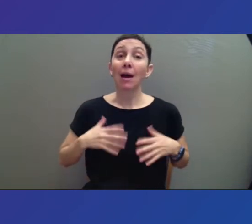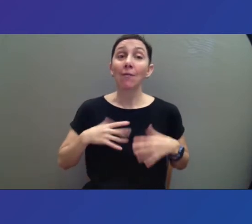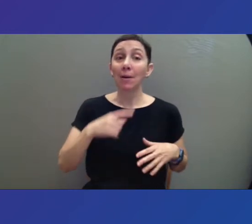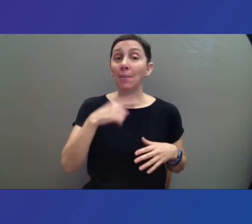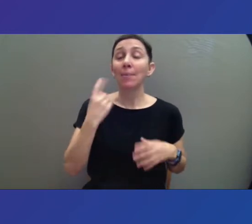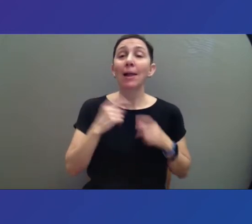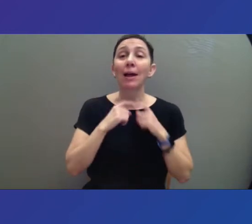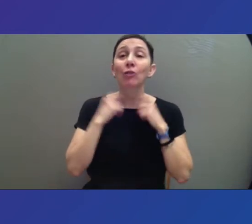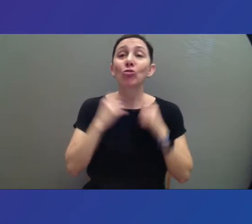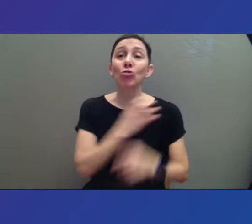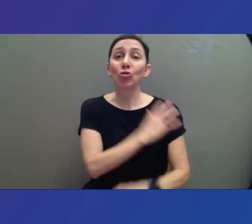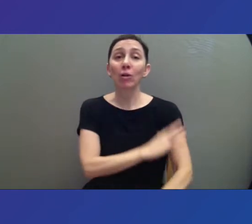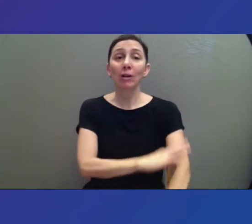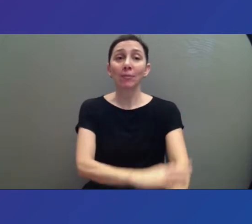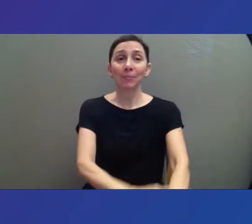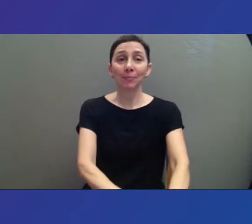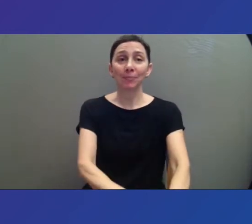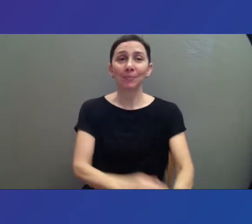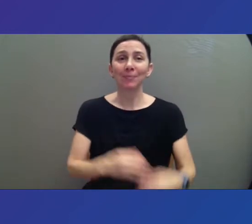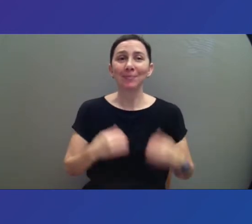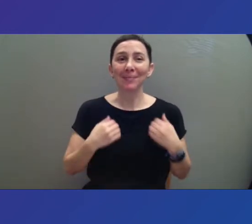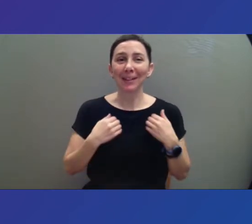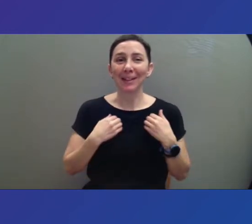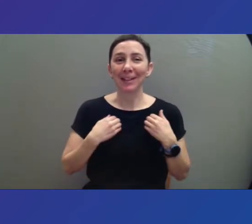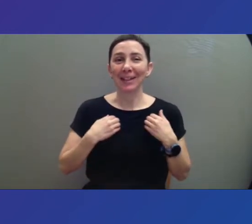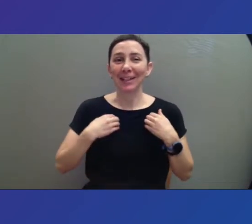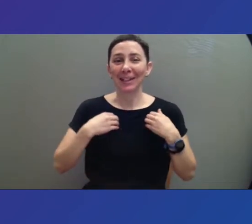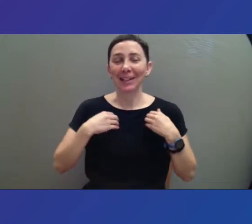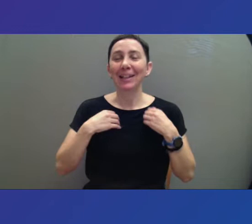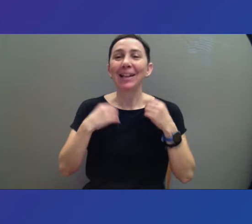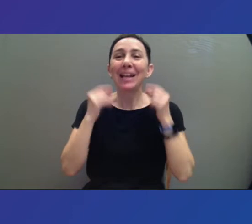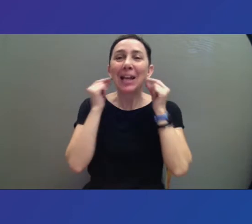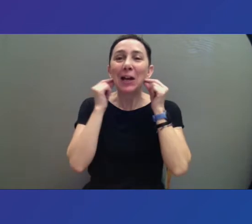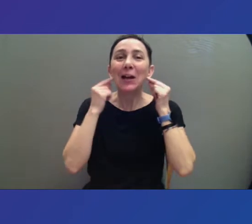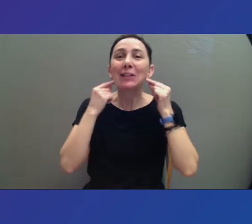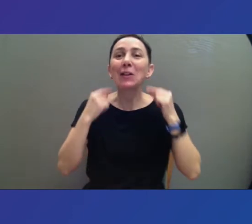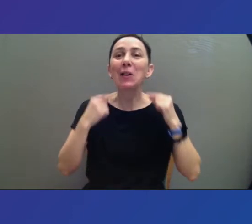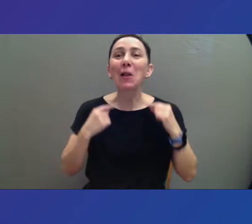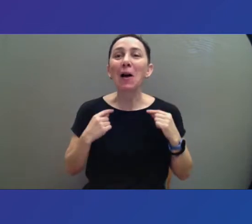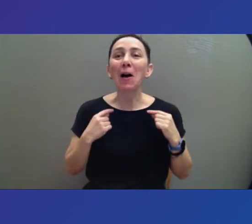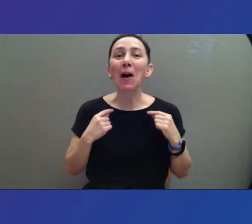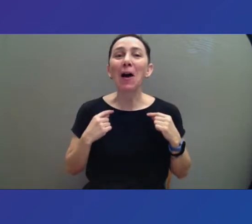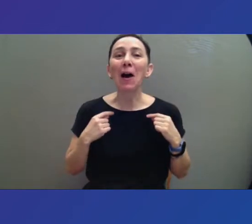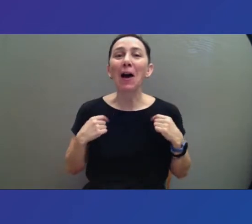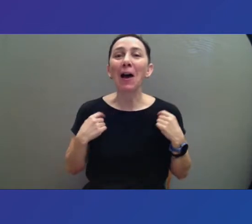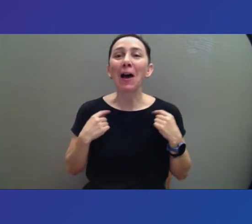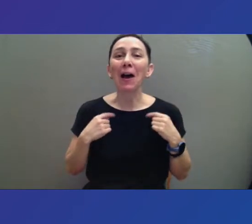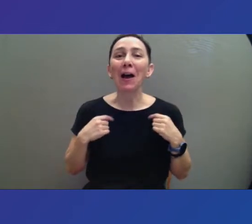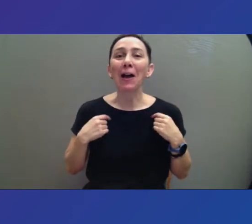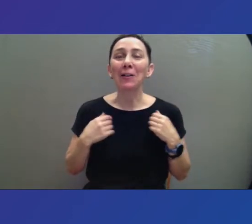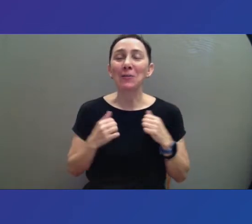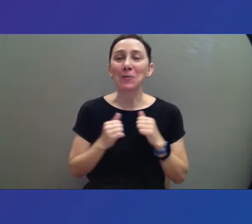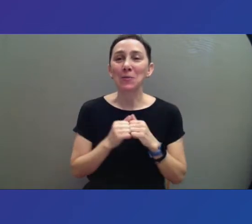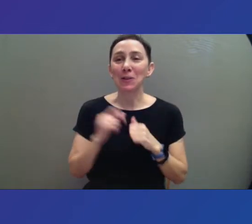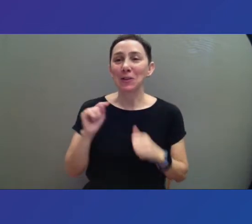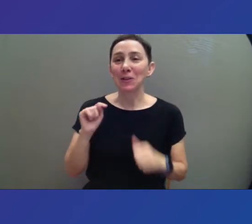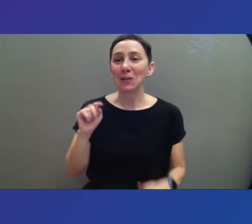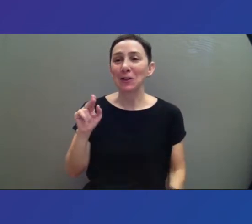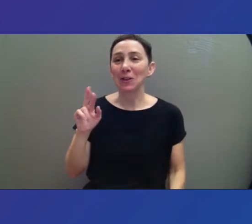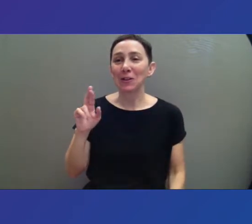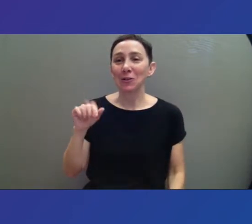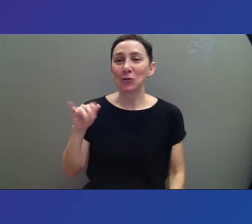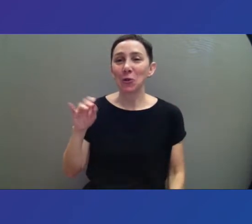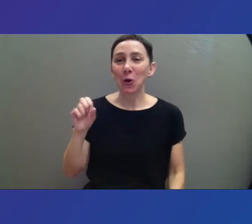turtleneck. I have long, dangly earrings that end with a turquoise stone.